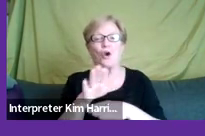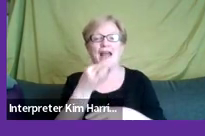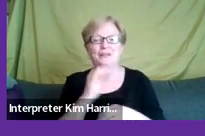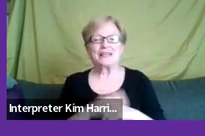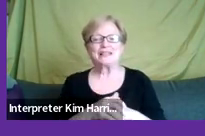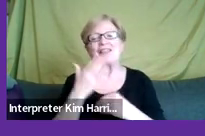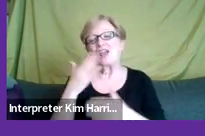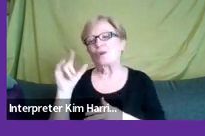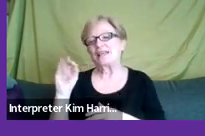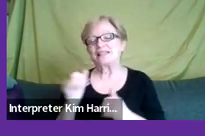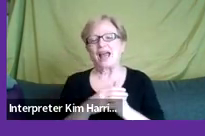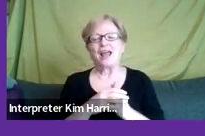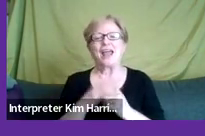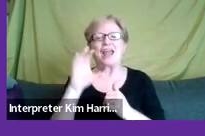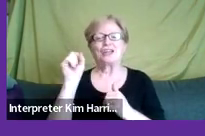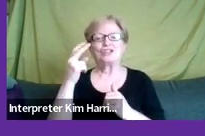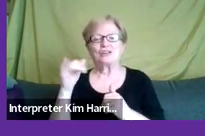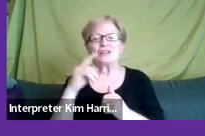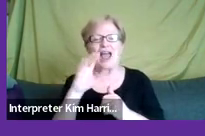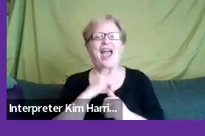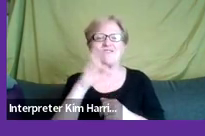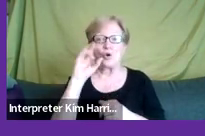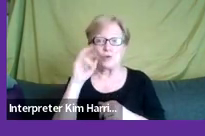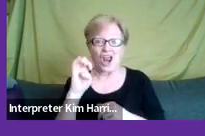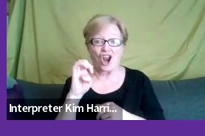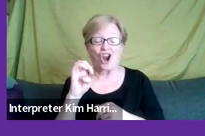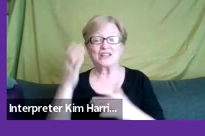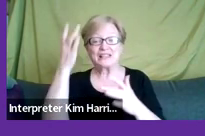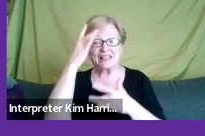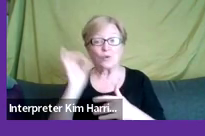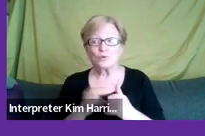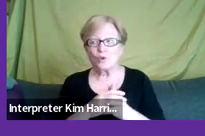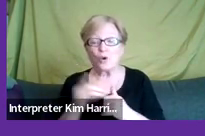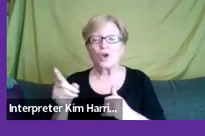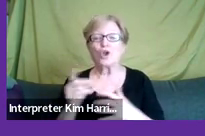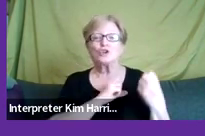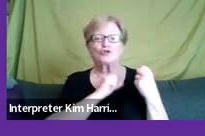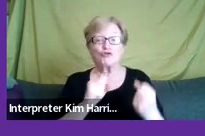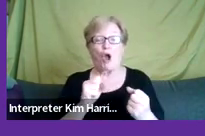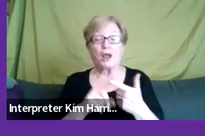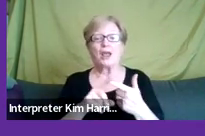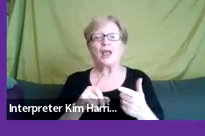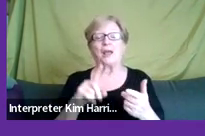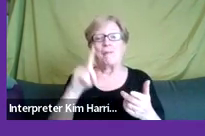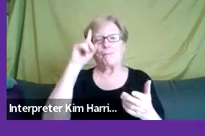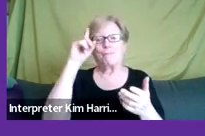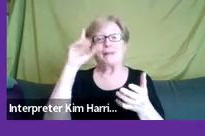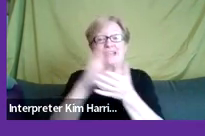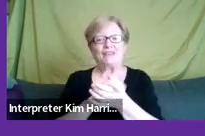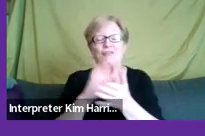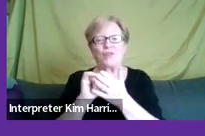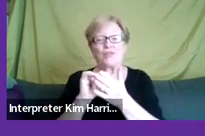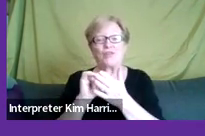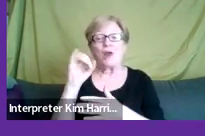And Rashira said, yeah, I have a rare disease too. There is strong belief within the rare disease connected